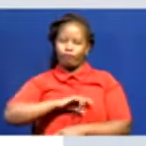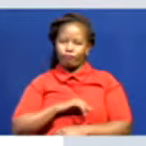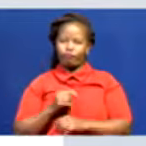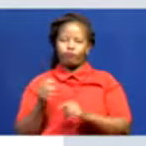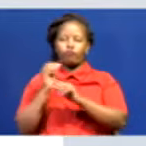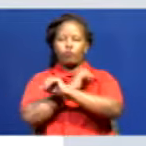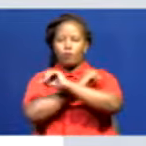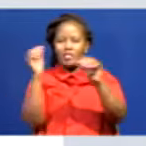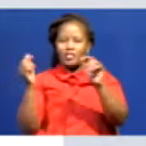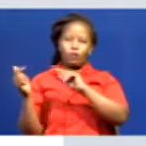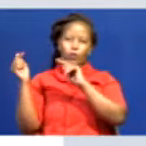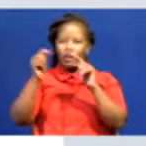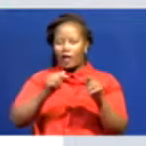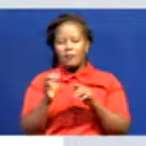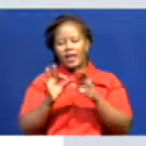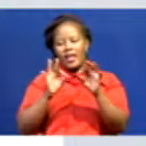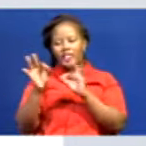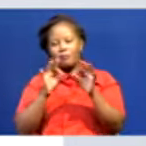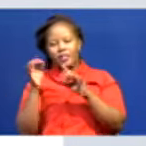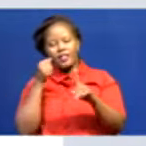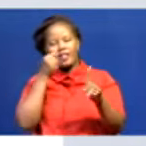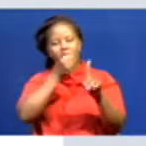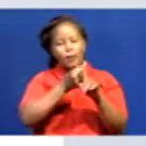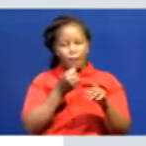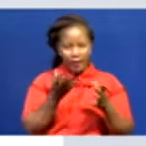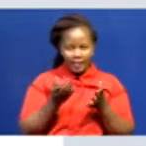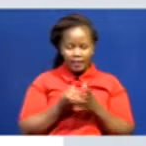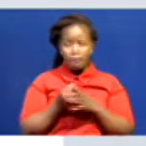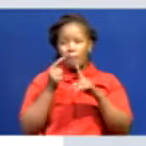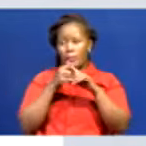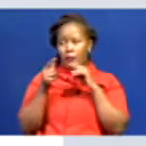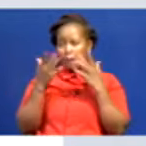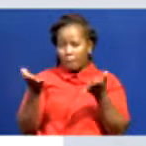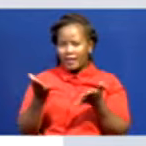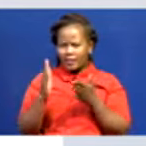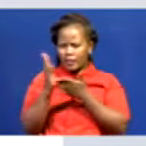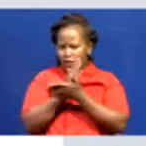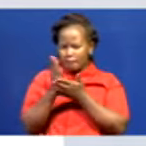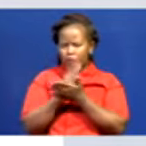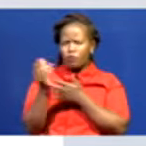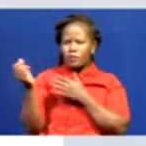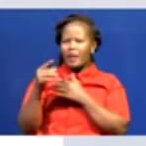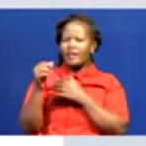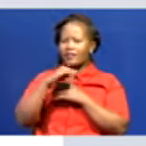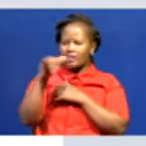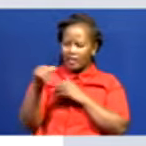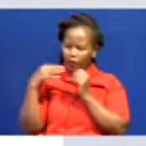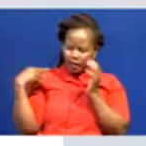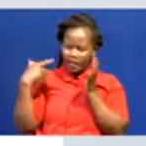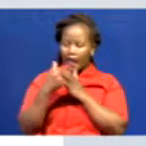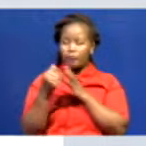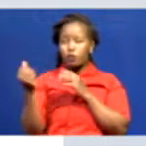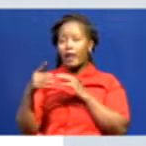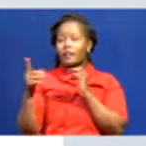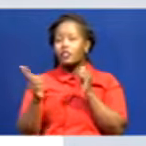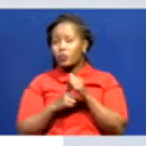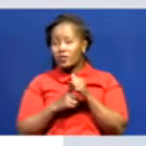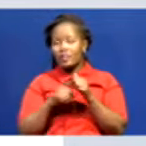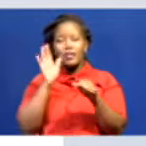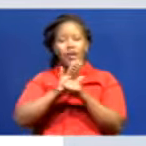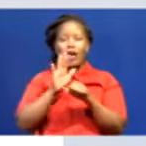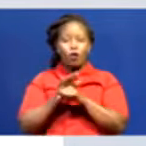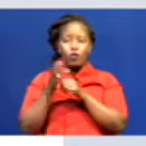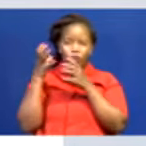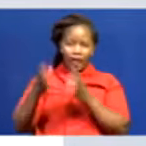course, the impact. But just briefly, since between January and June this year, increase in cargo has gone up